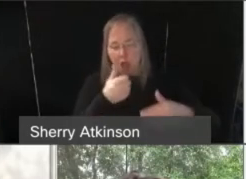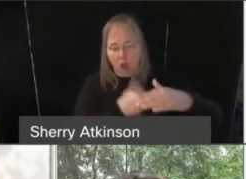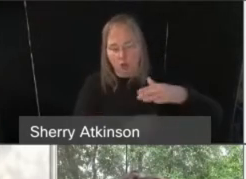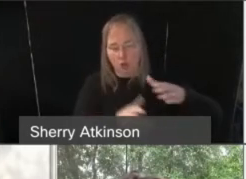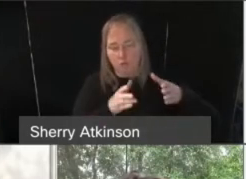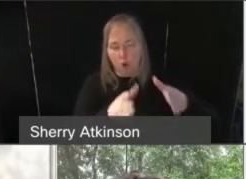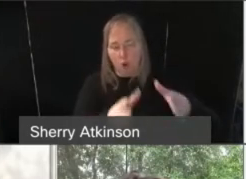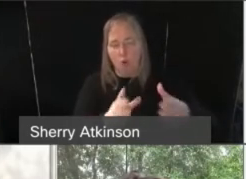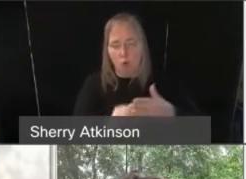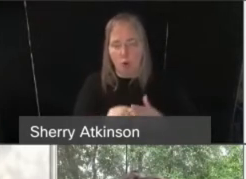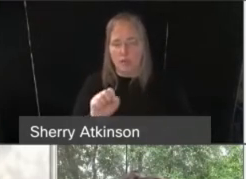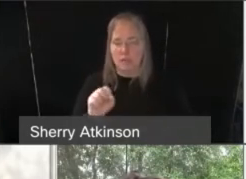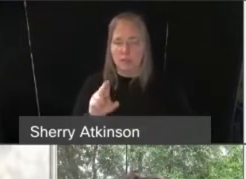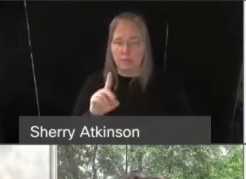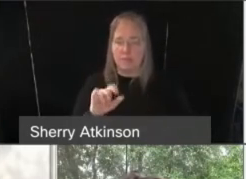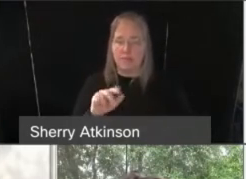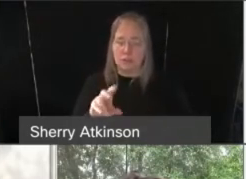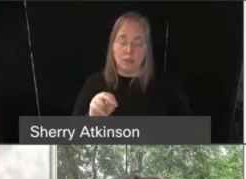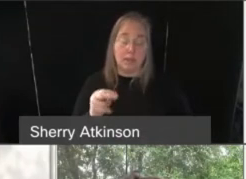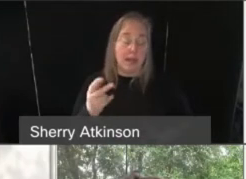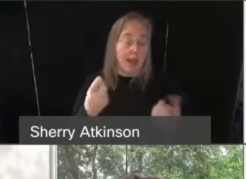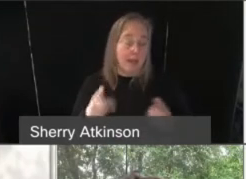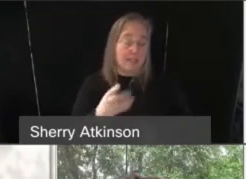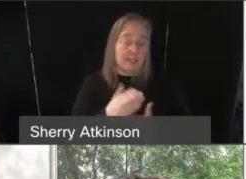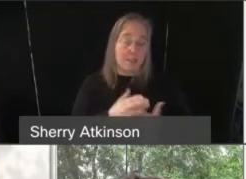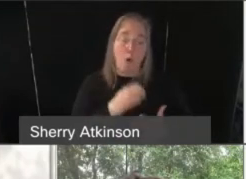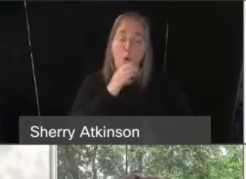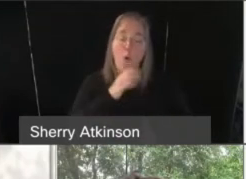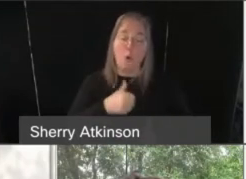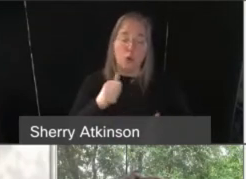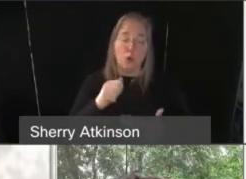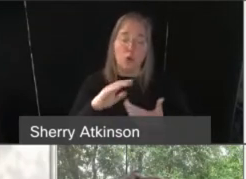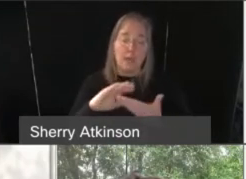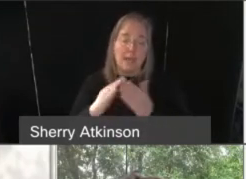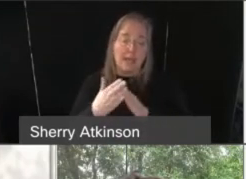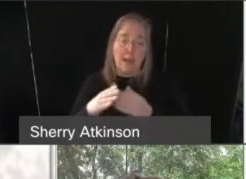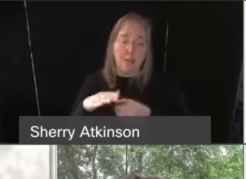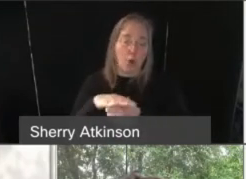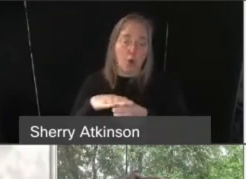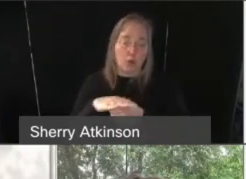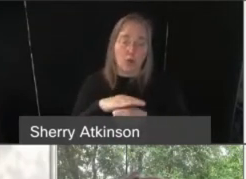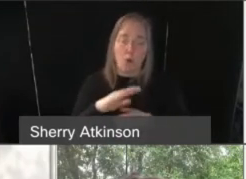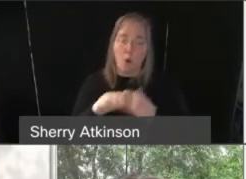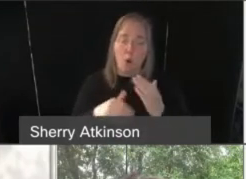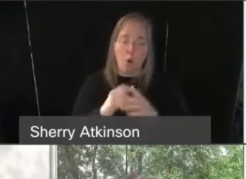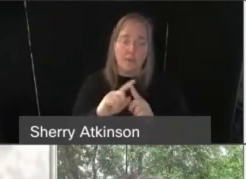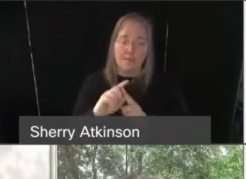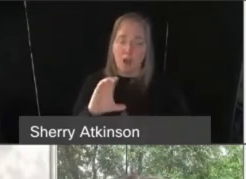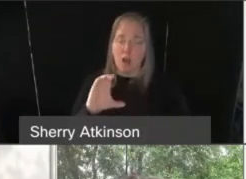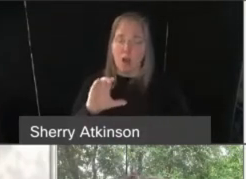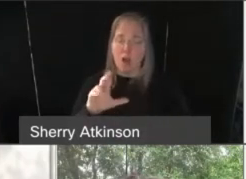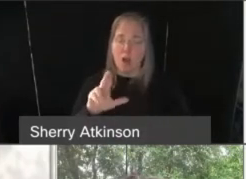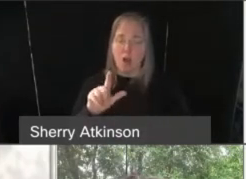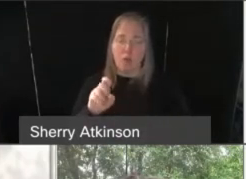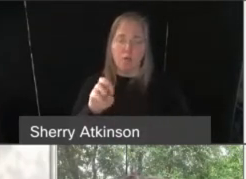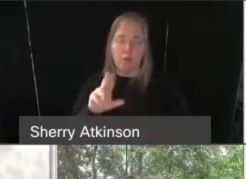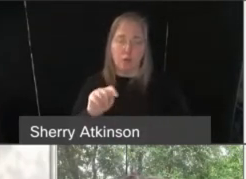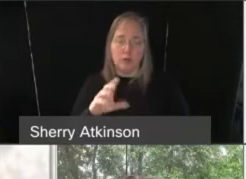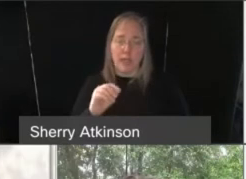our older neighborhoods will all these culverts and storm drains would lead to an